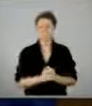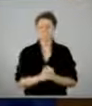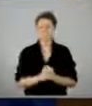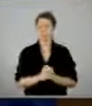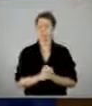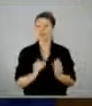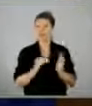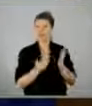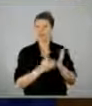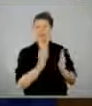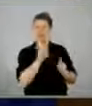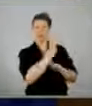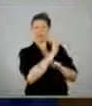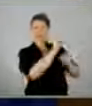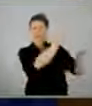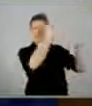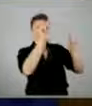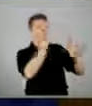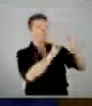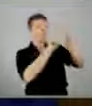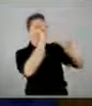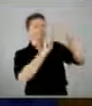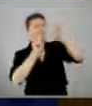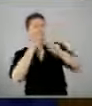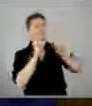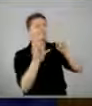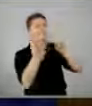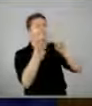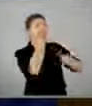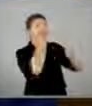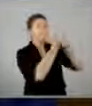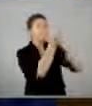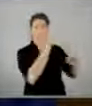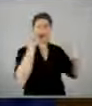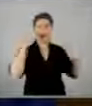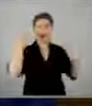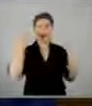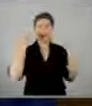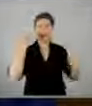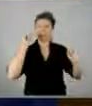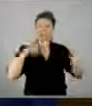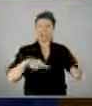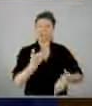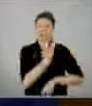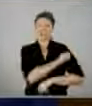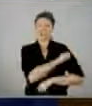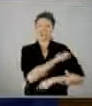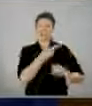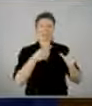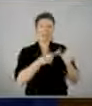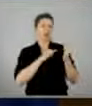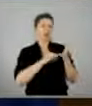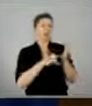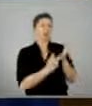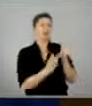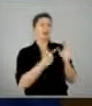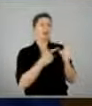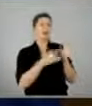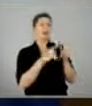real-world evidence gathered from the emergency use provisions in other countries. In particular,